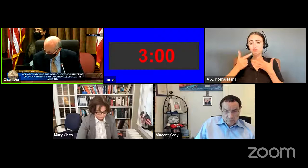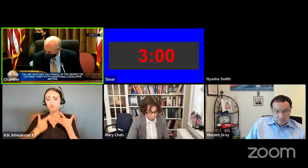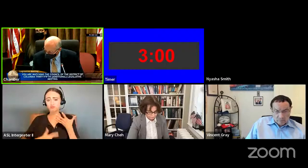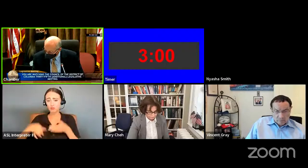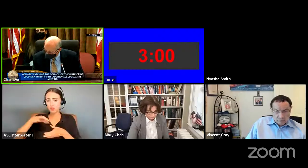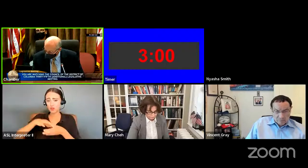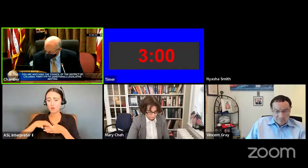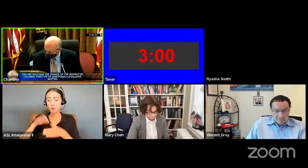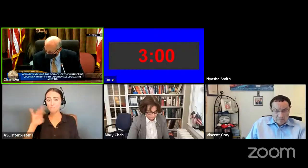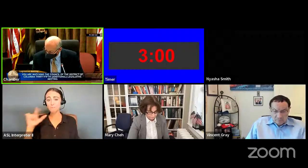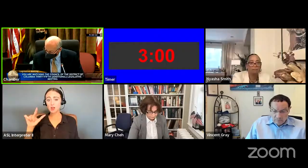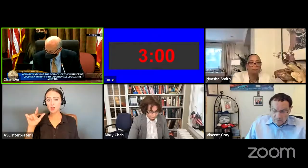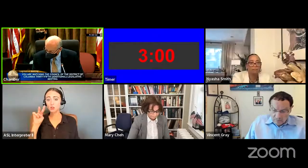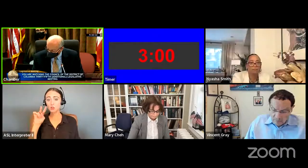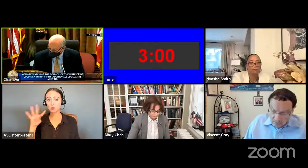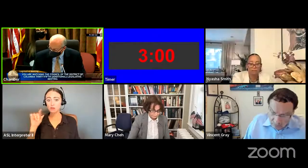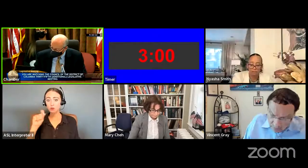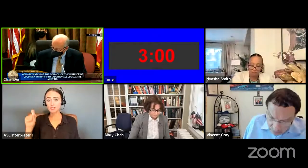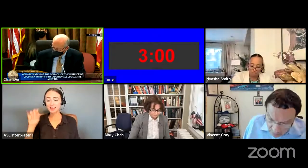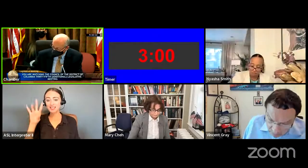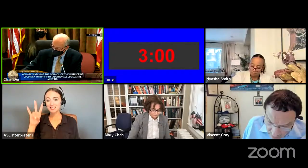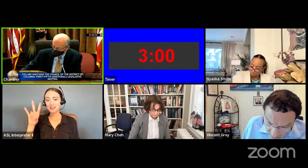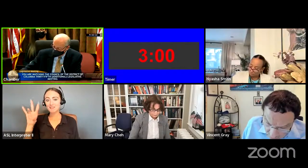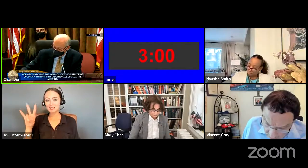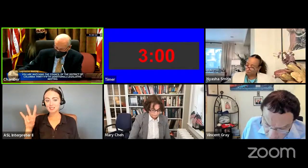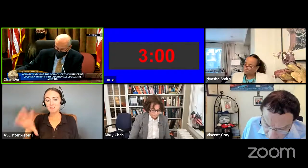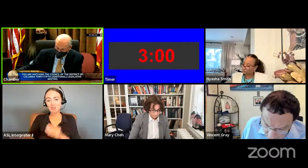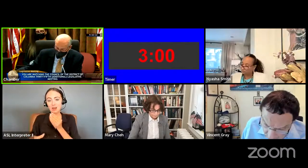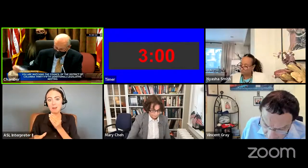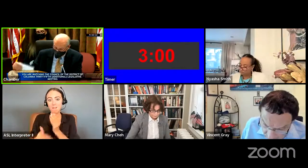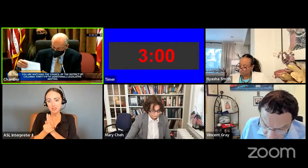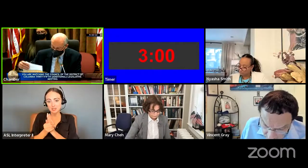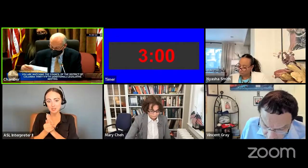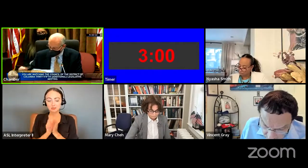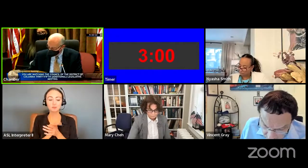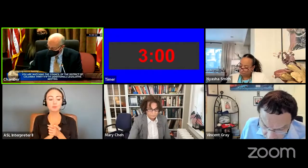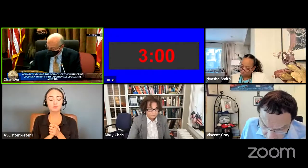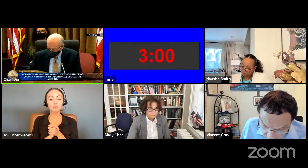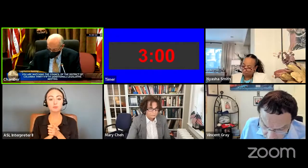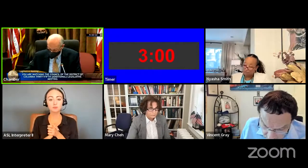is on Bill 24-77 as amended.